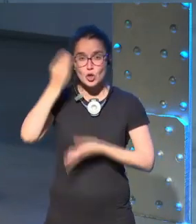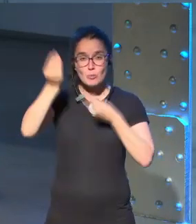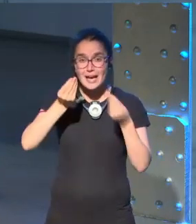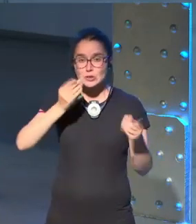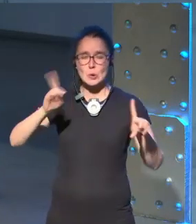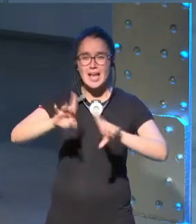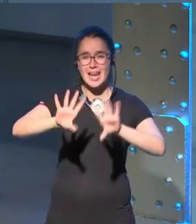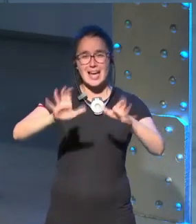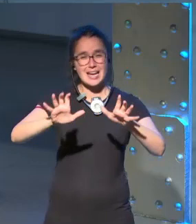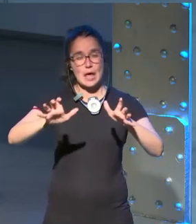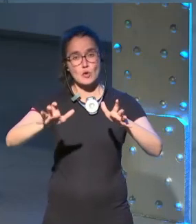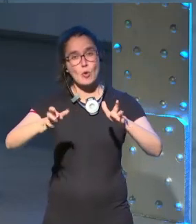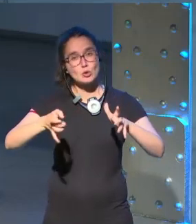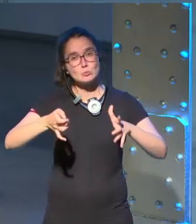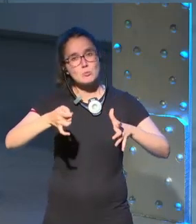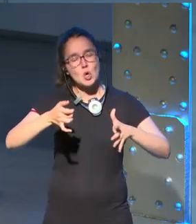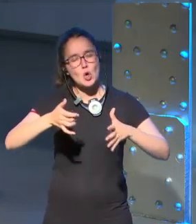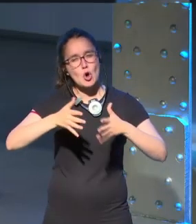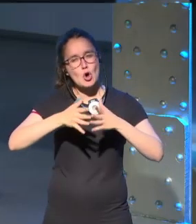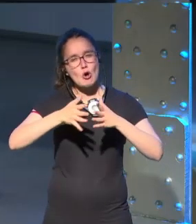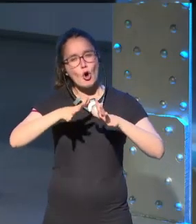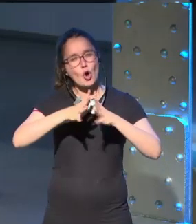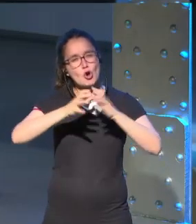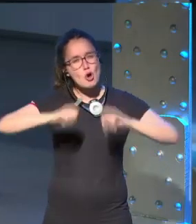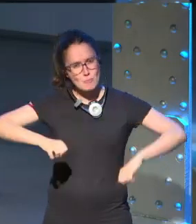some extent complicit in that.